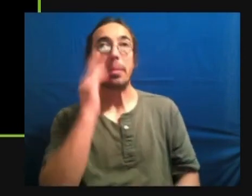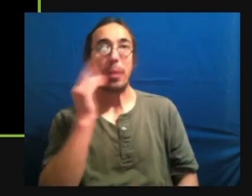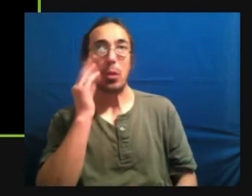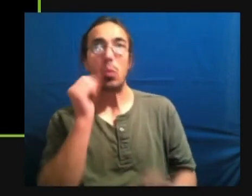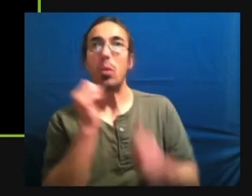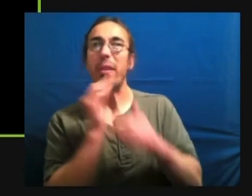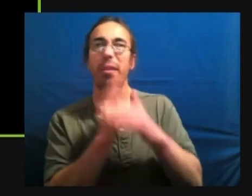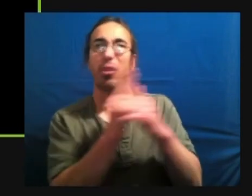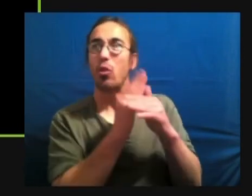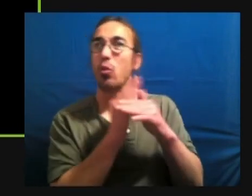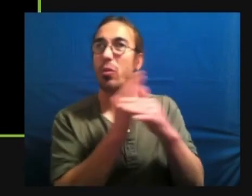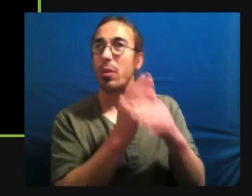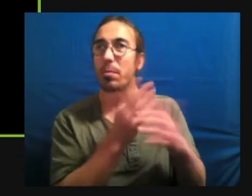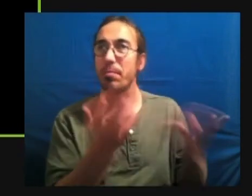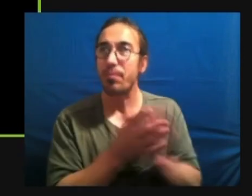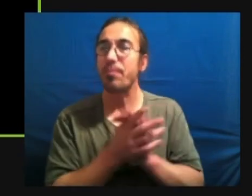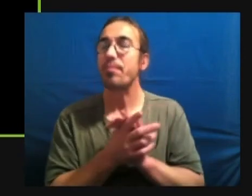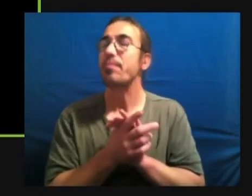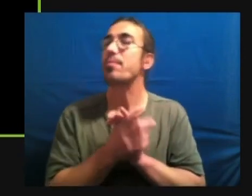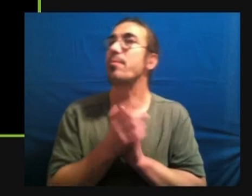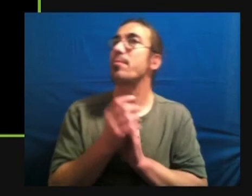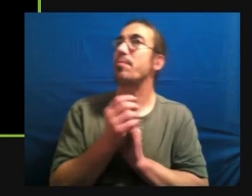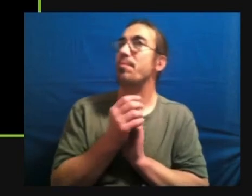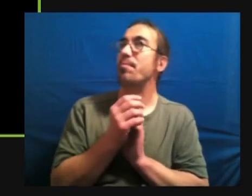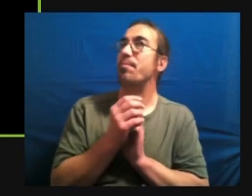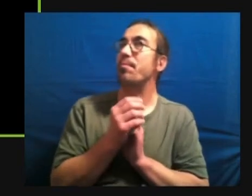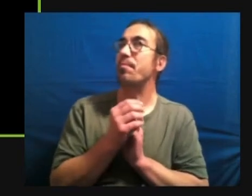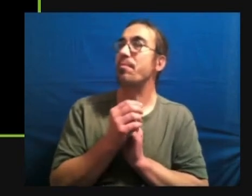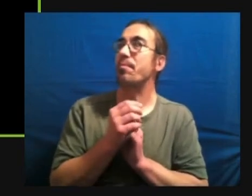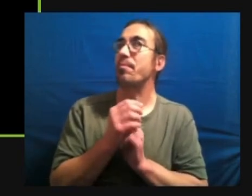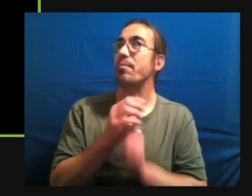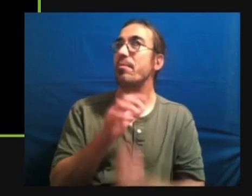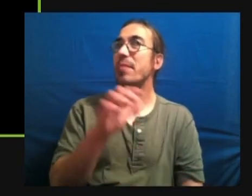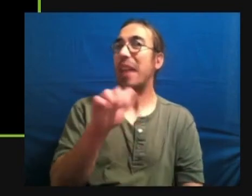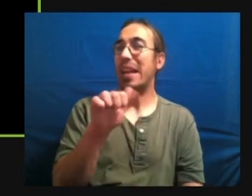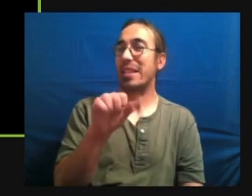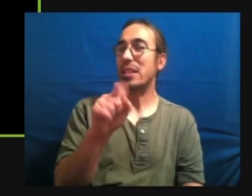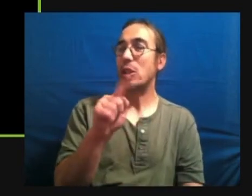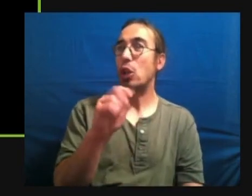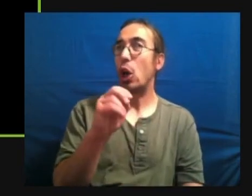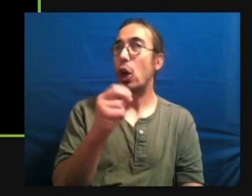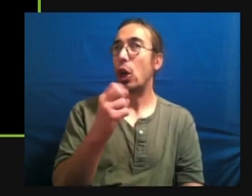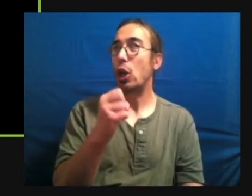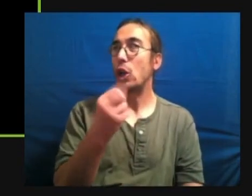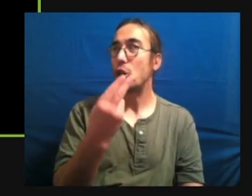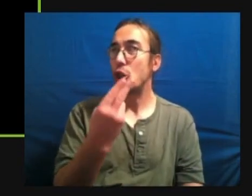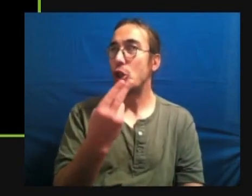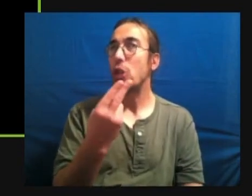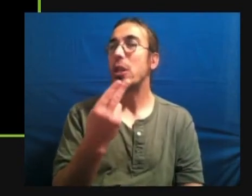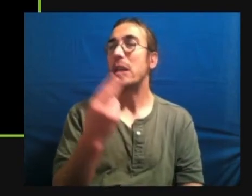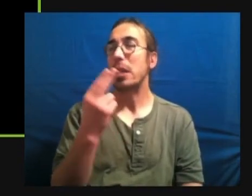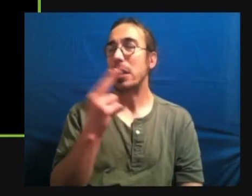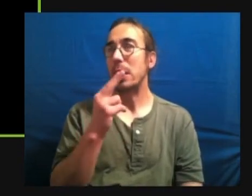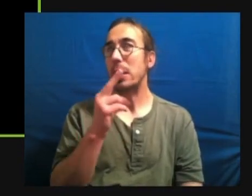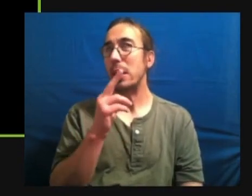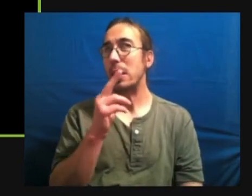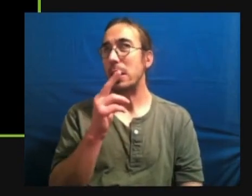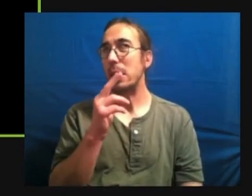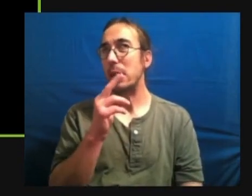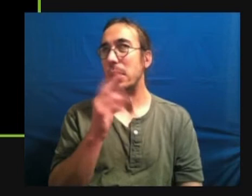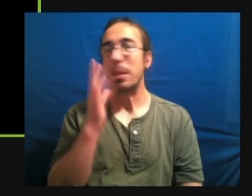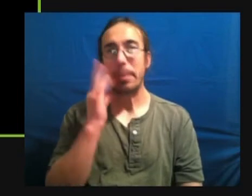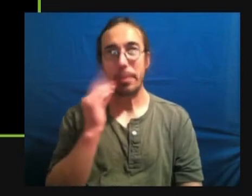asterisk on experience because this does not mean telling people who do not belong to your